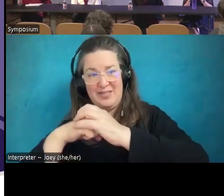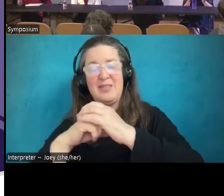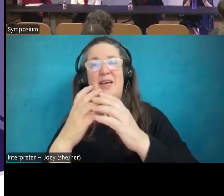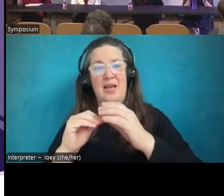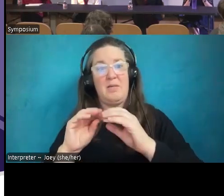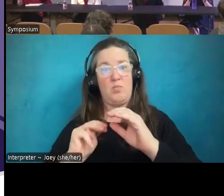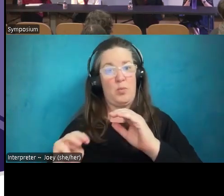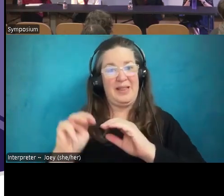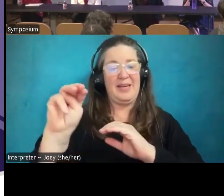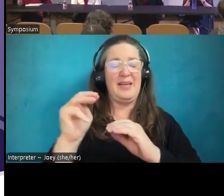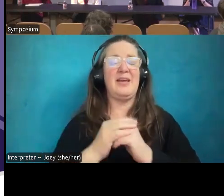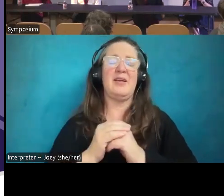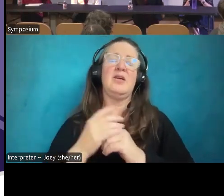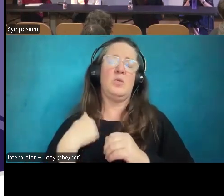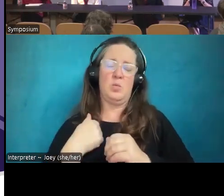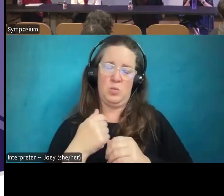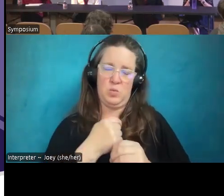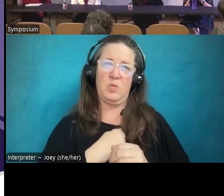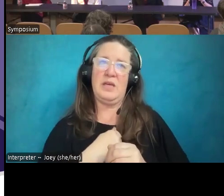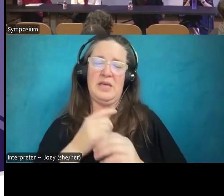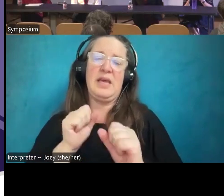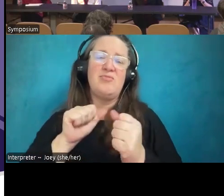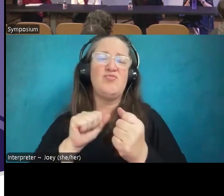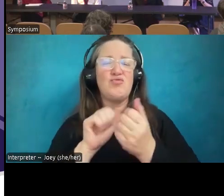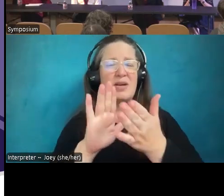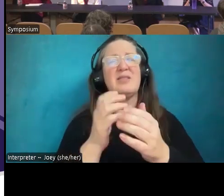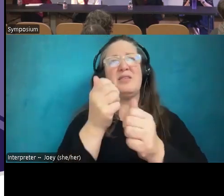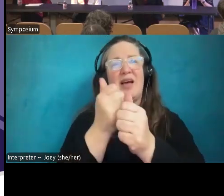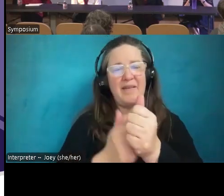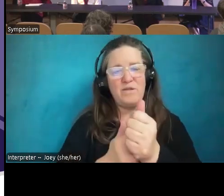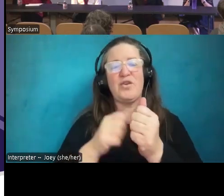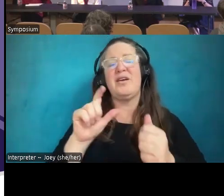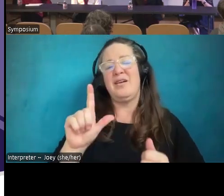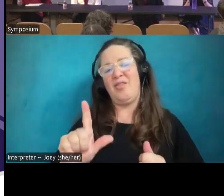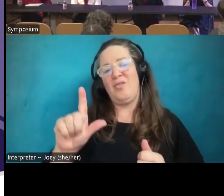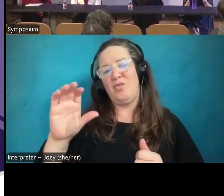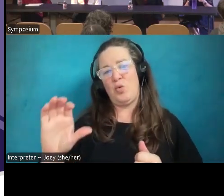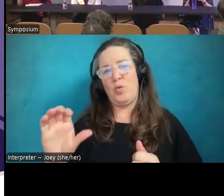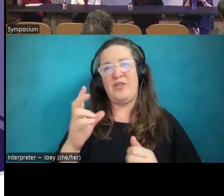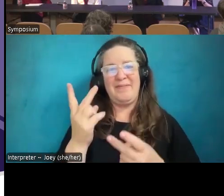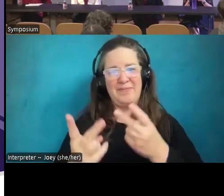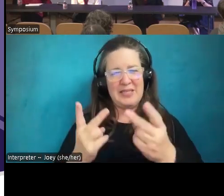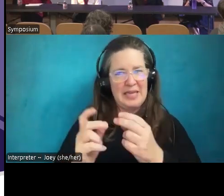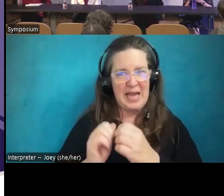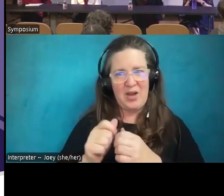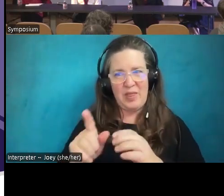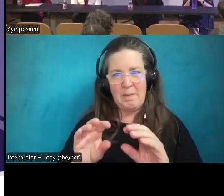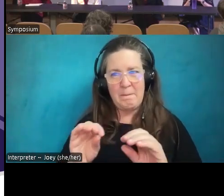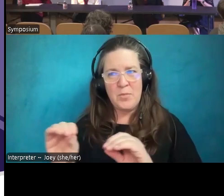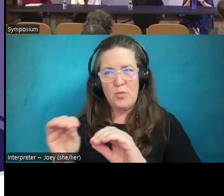usually we address in every long COVID visit is how people are moving and how it's impacting their